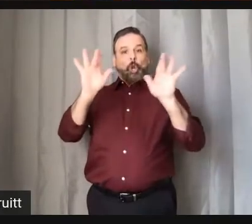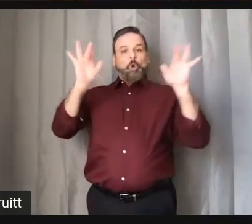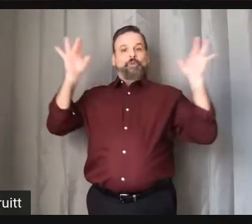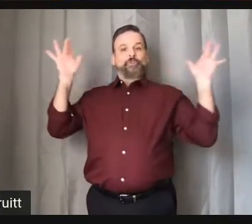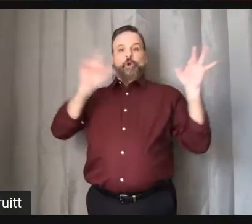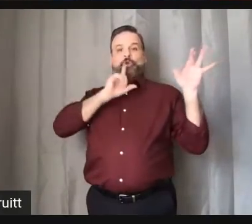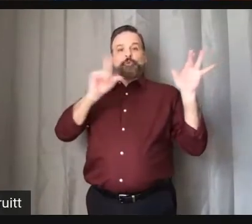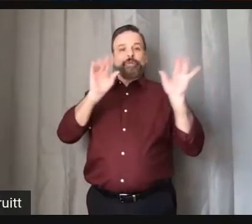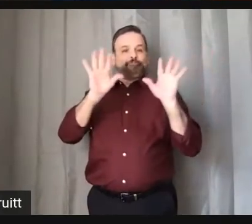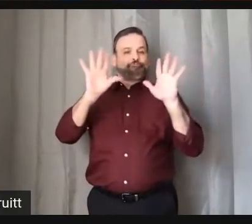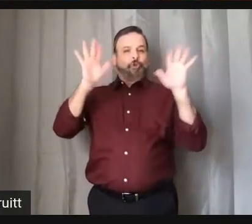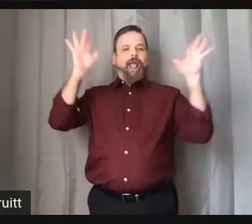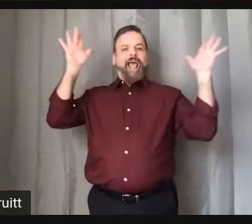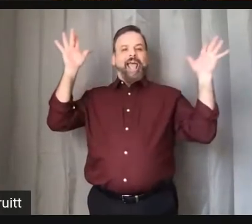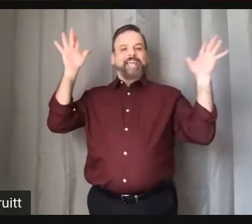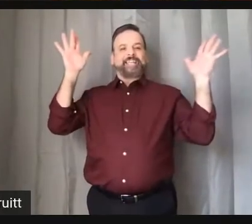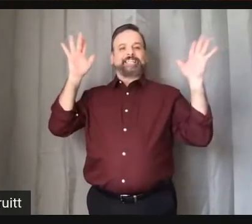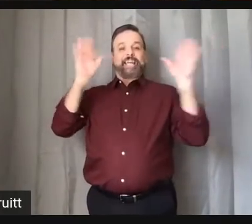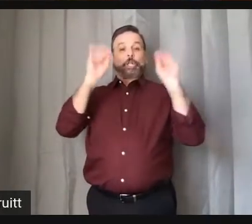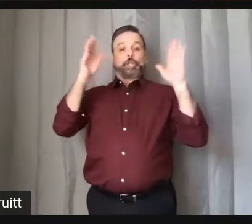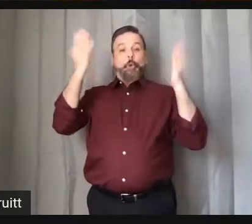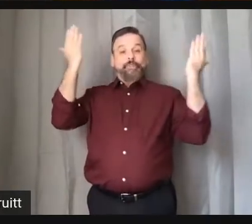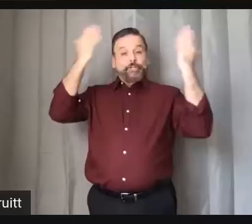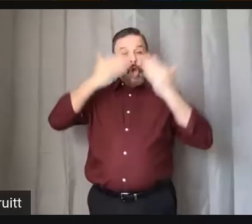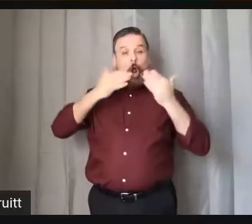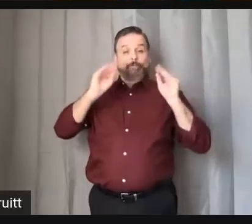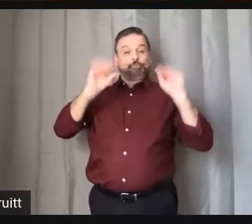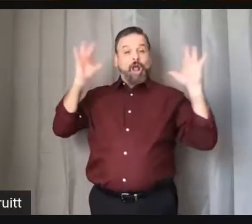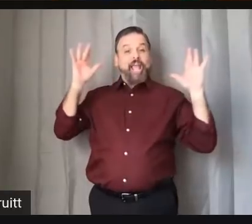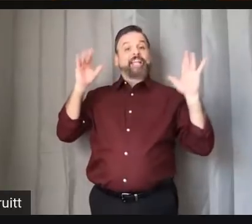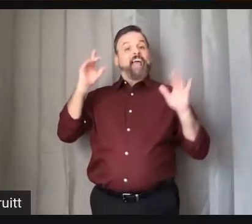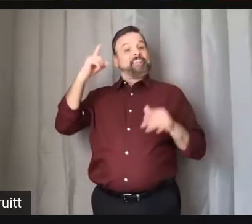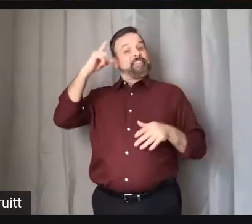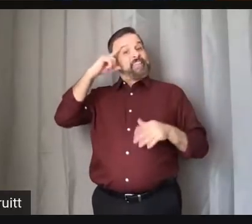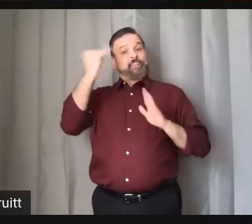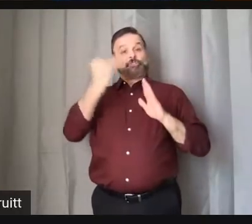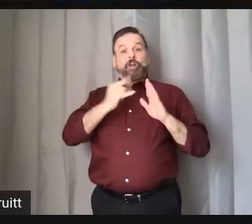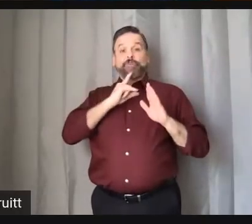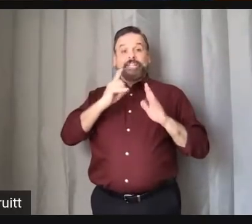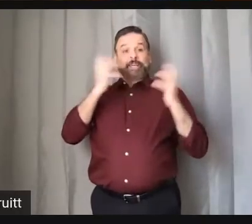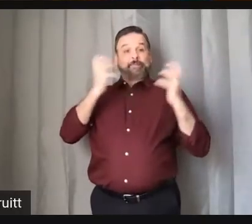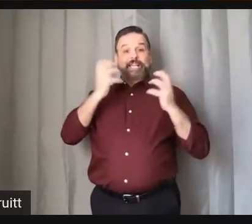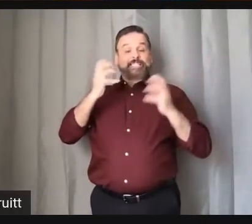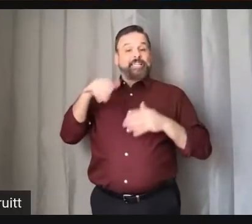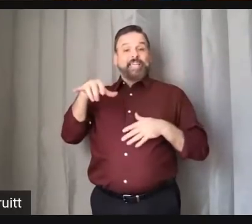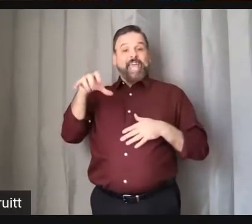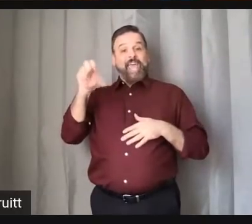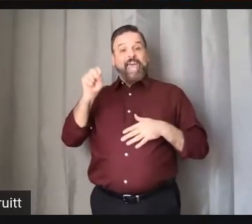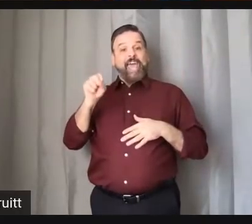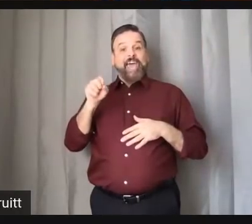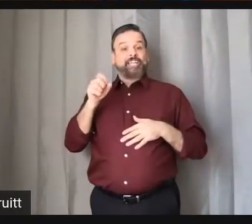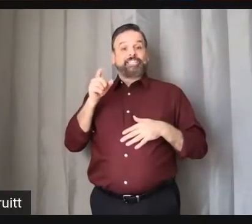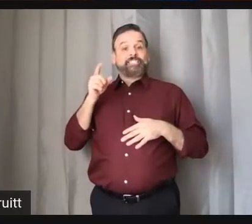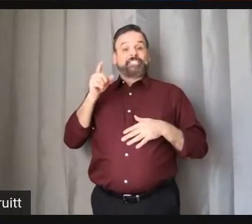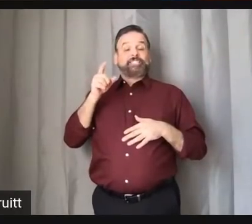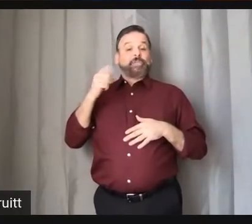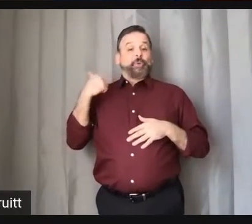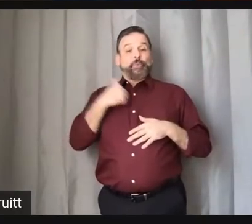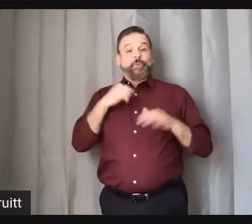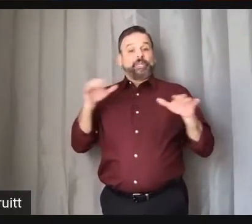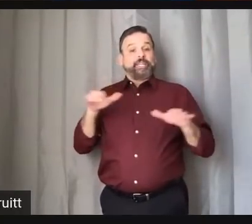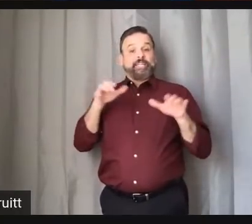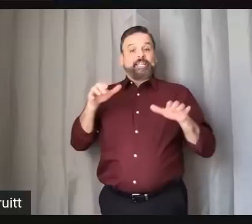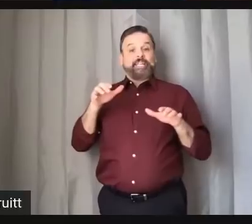colors. And I think she did an amazing job. And yeah, we did like